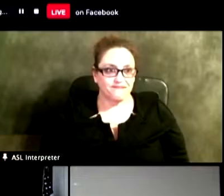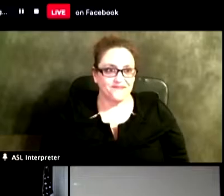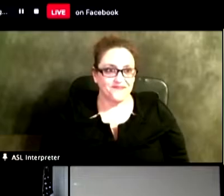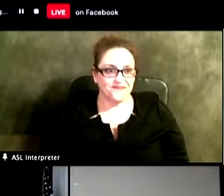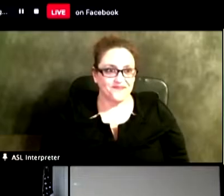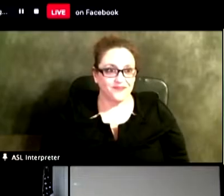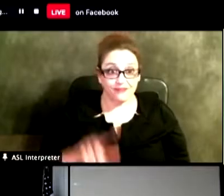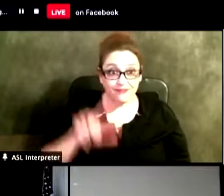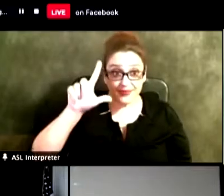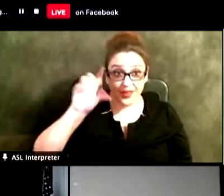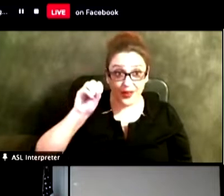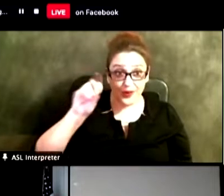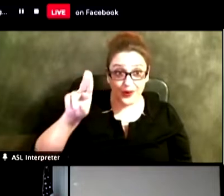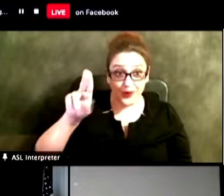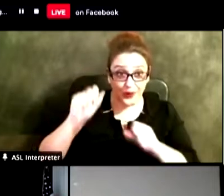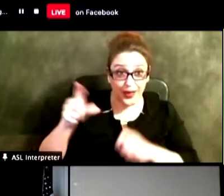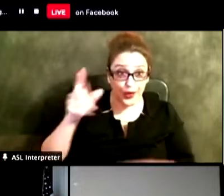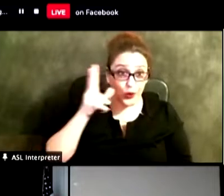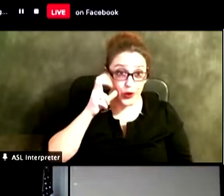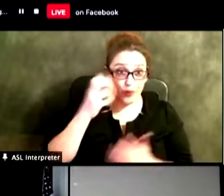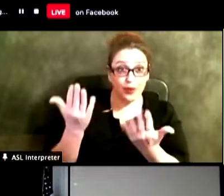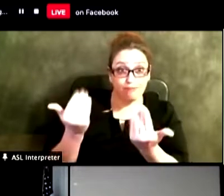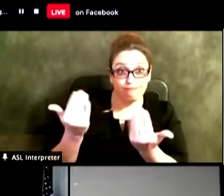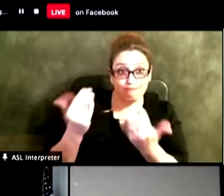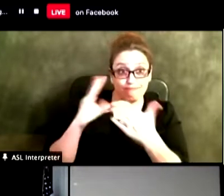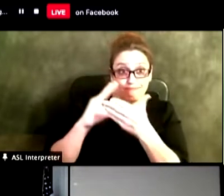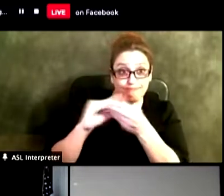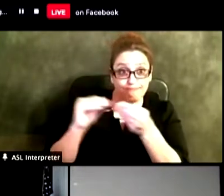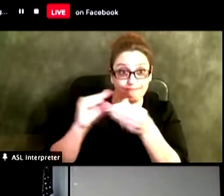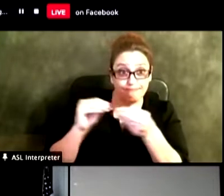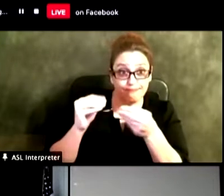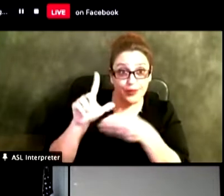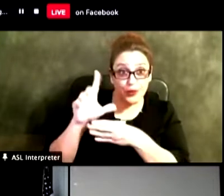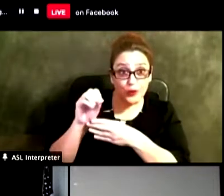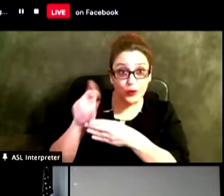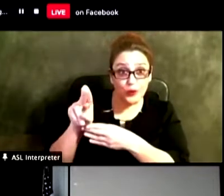Lou, if you can hear me, you're on the air. We'd love to hear from you.